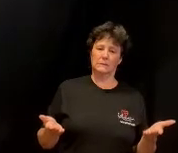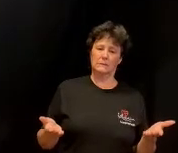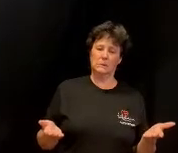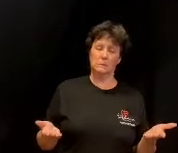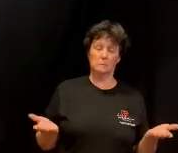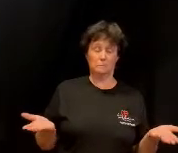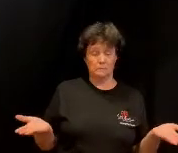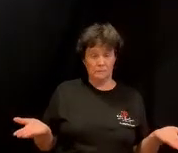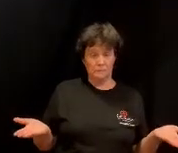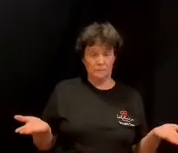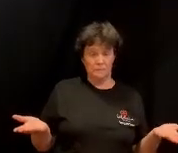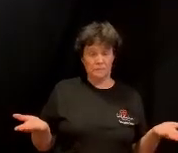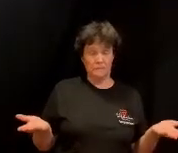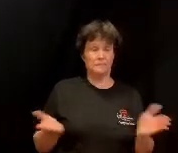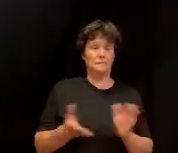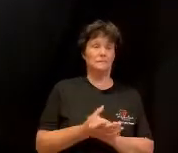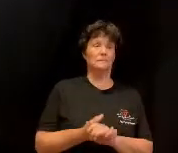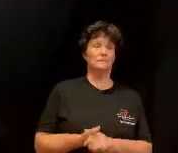Are you guys all right?